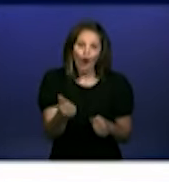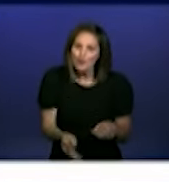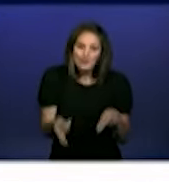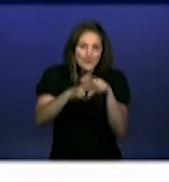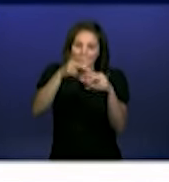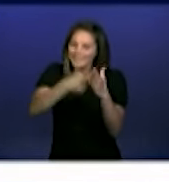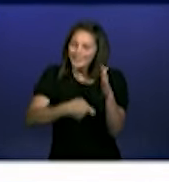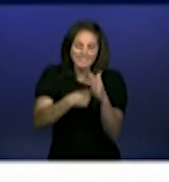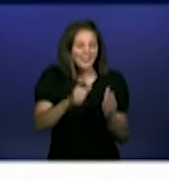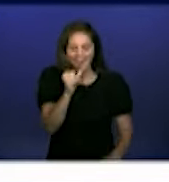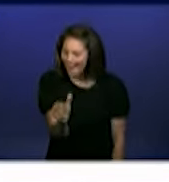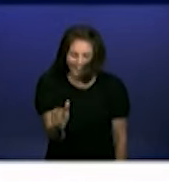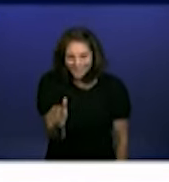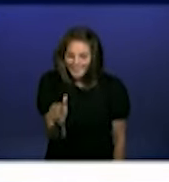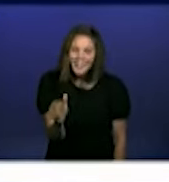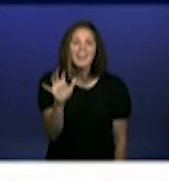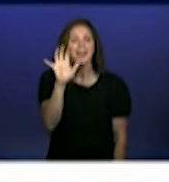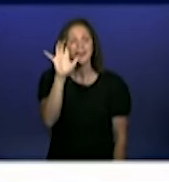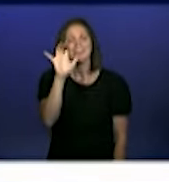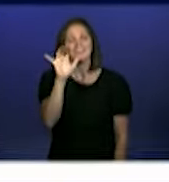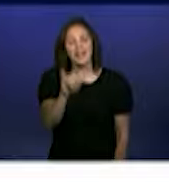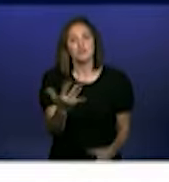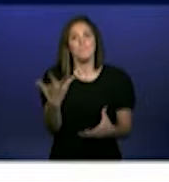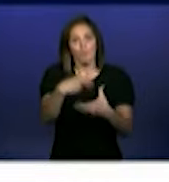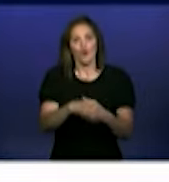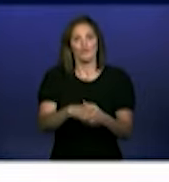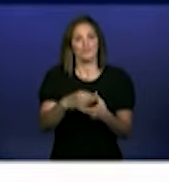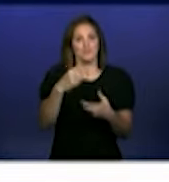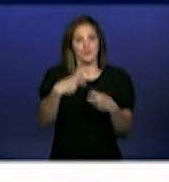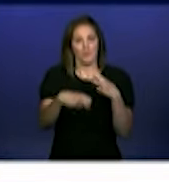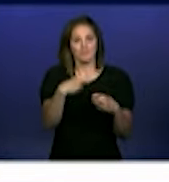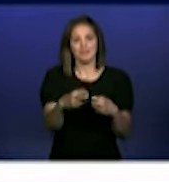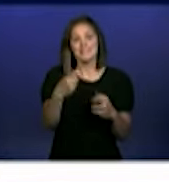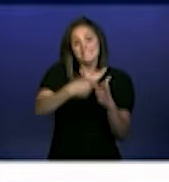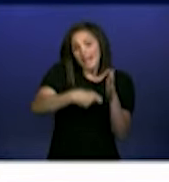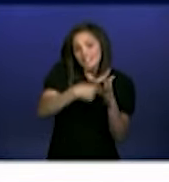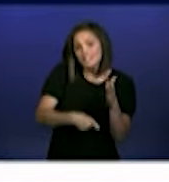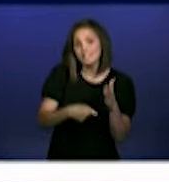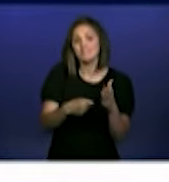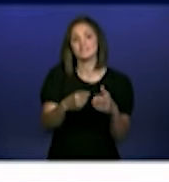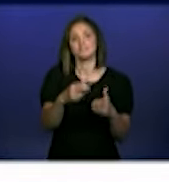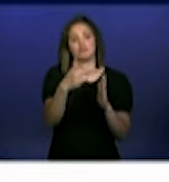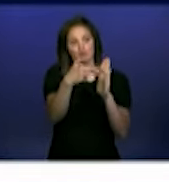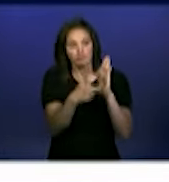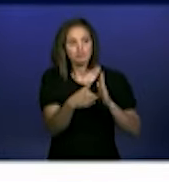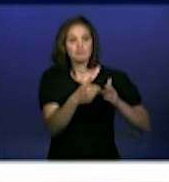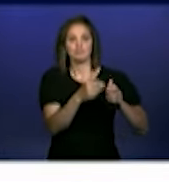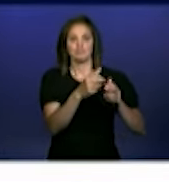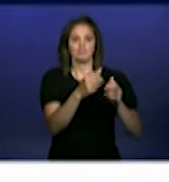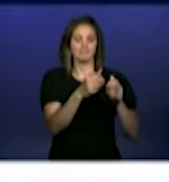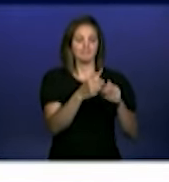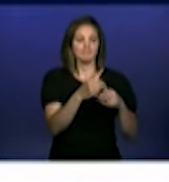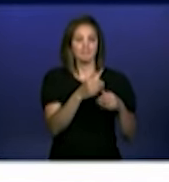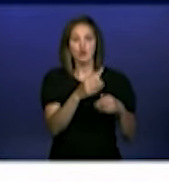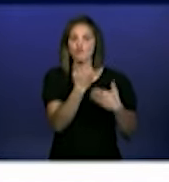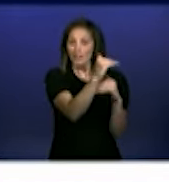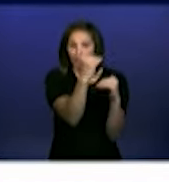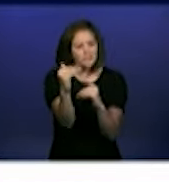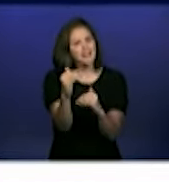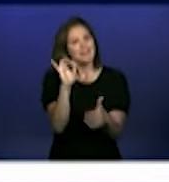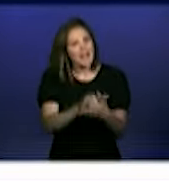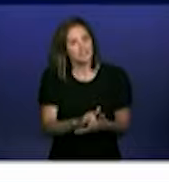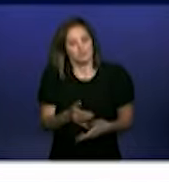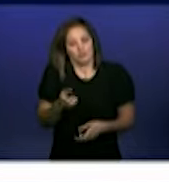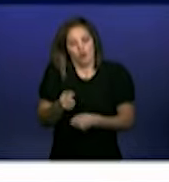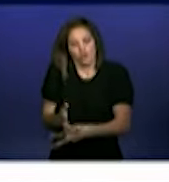taxes. Say that's part of the problem. Taxes and regulations are the things that are choking American business. And that look, we're on the right side of the